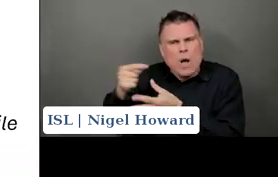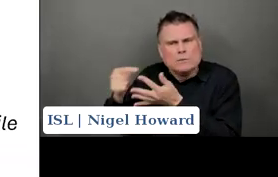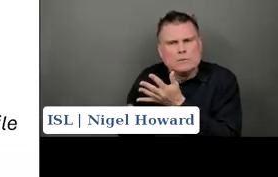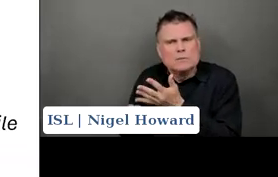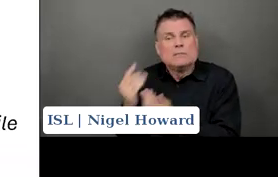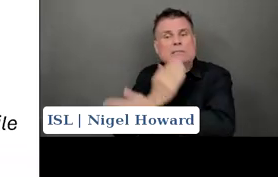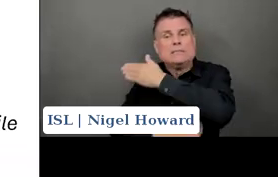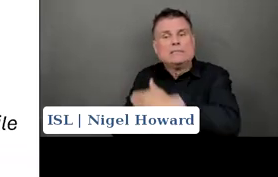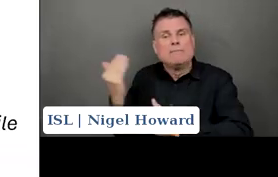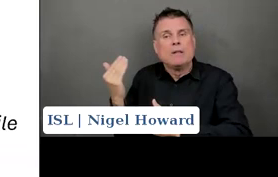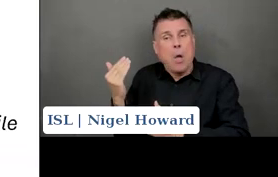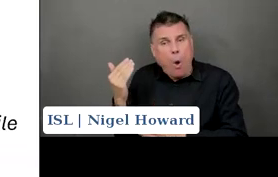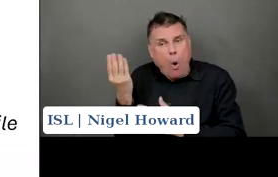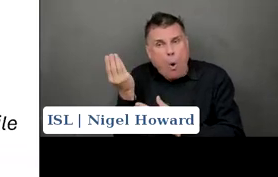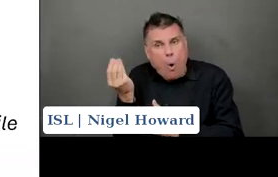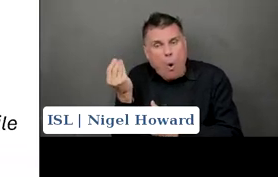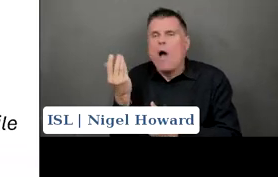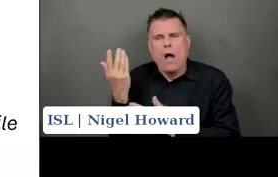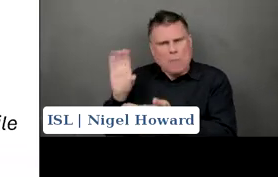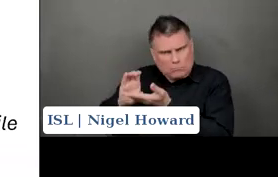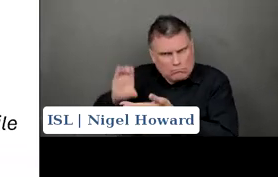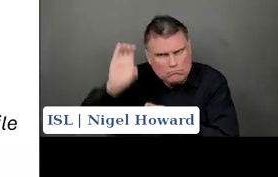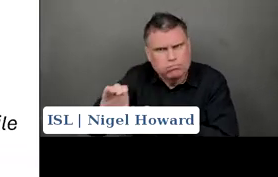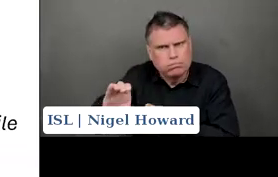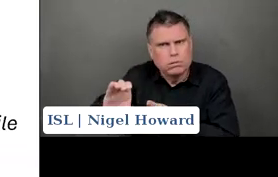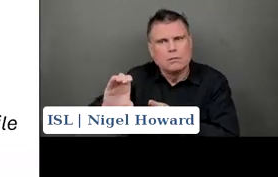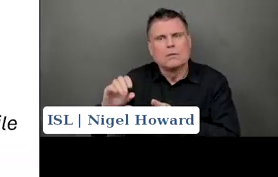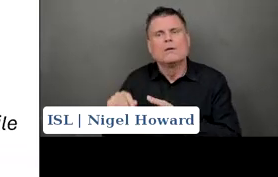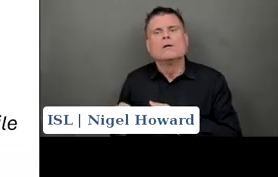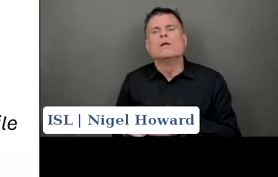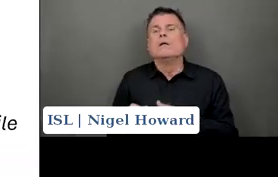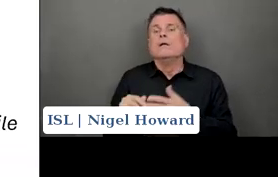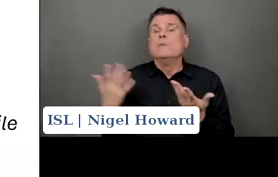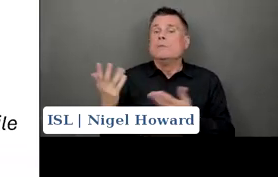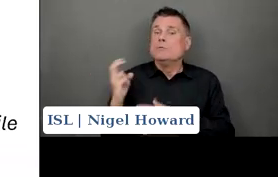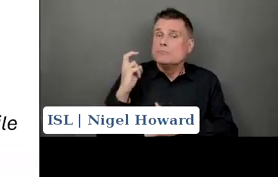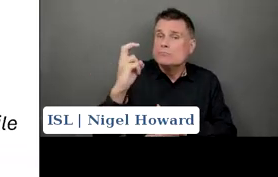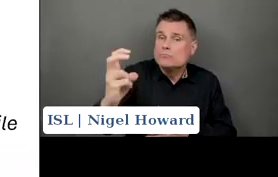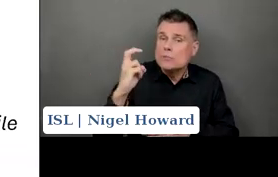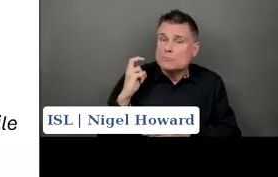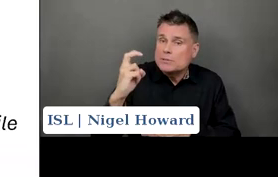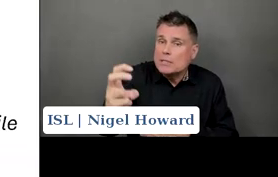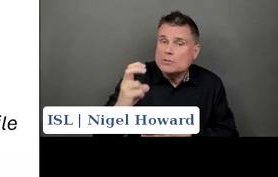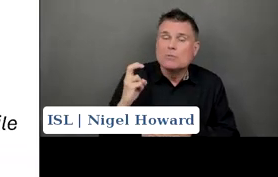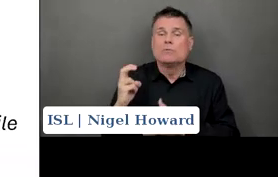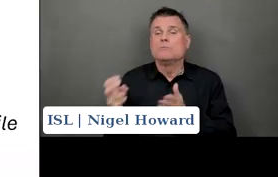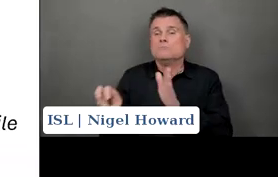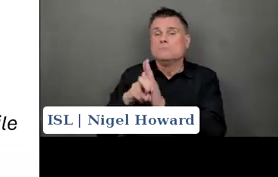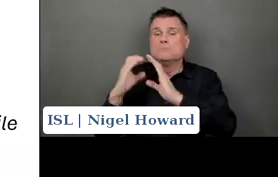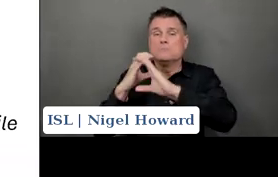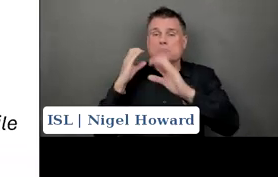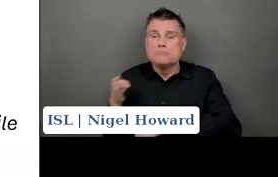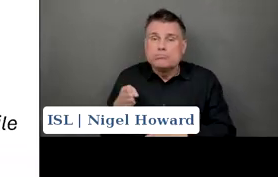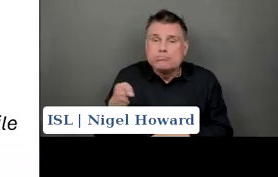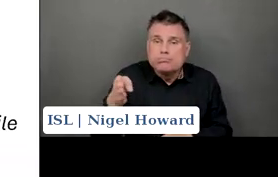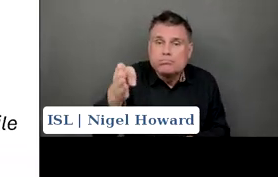to human assistance, transport and housing, etc. And then older persons would be able to live dignified, independent lives where they can